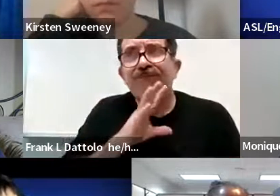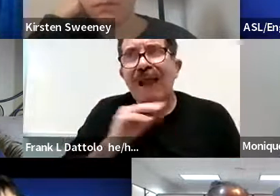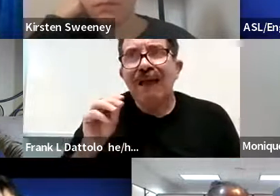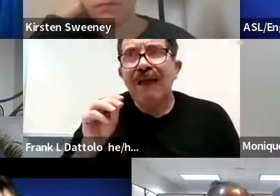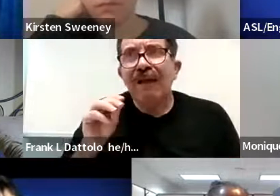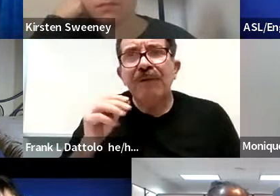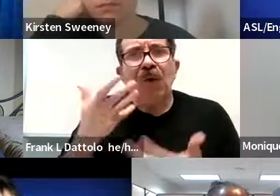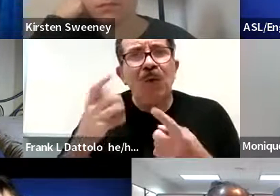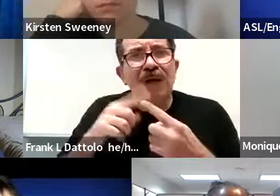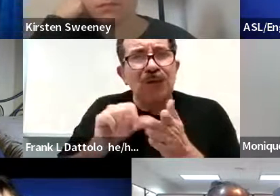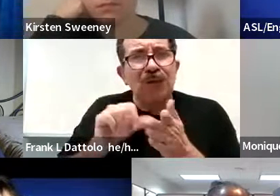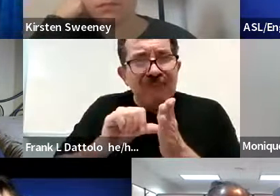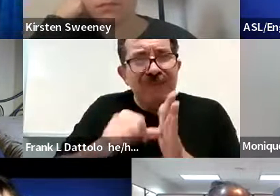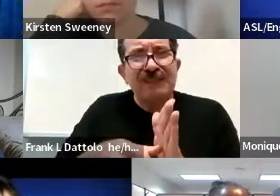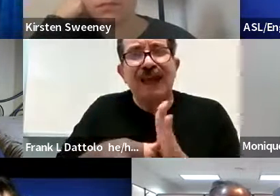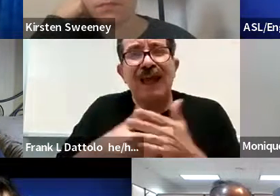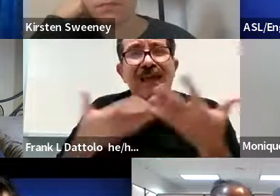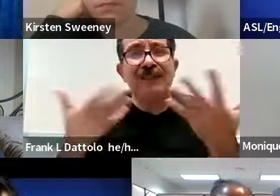so am I.